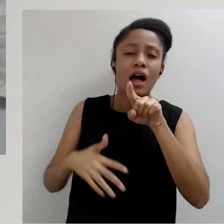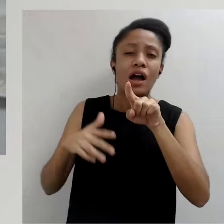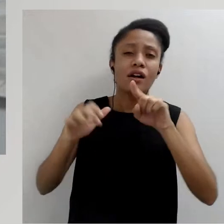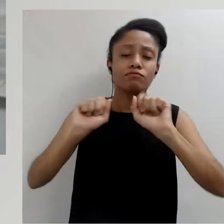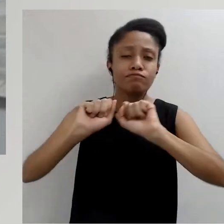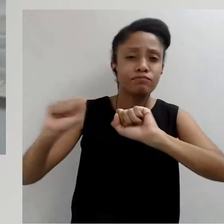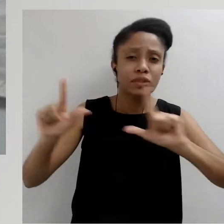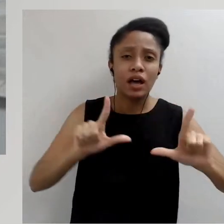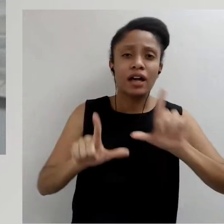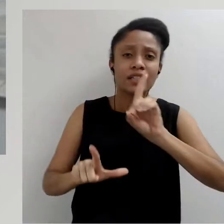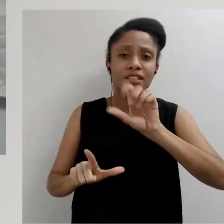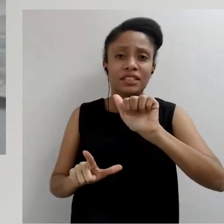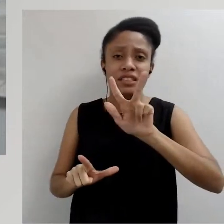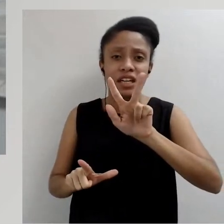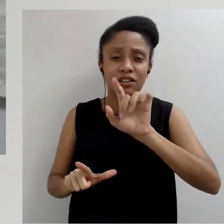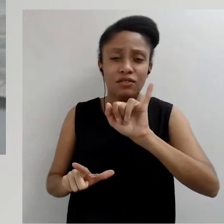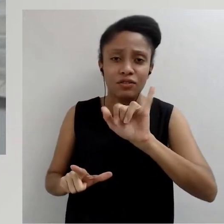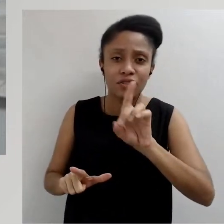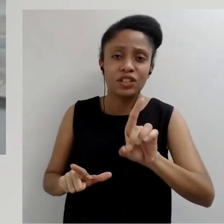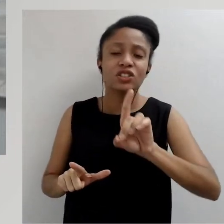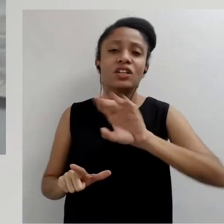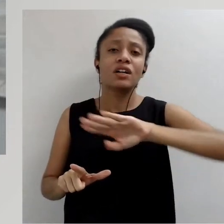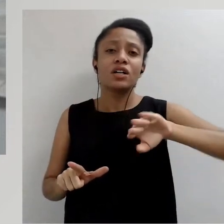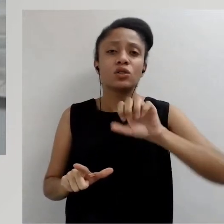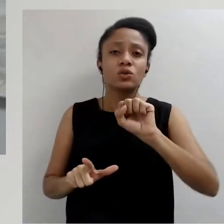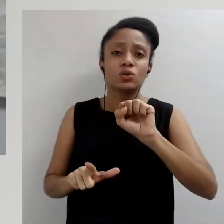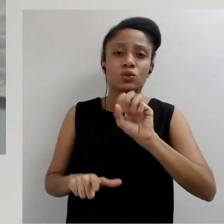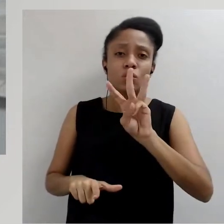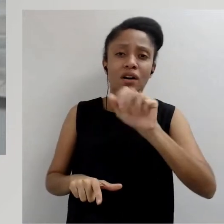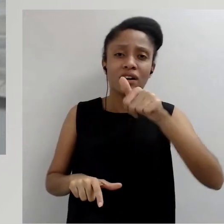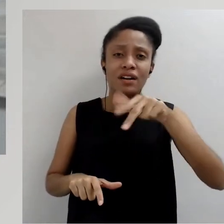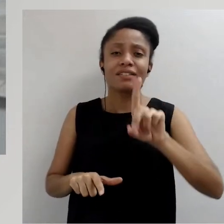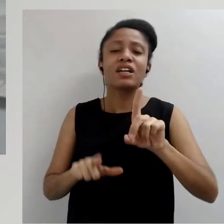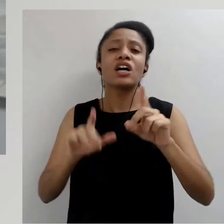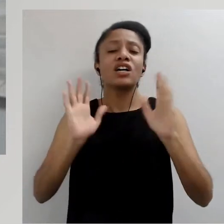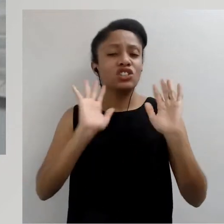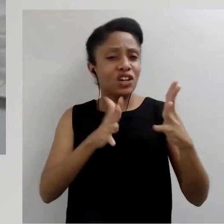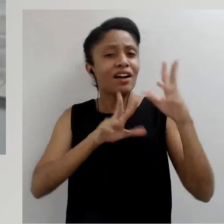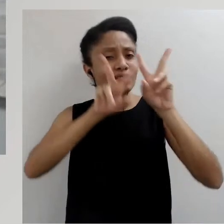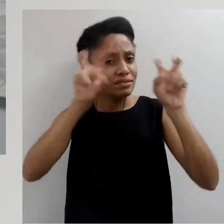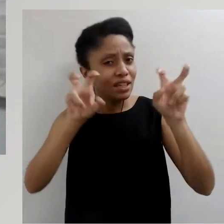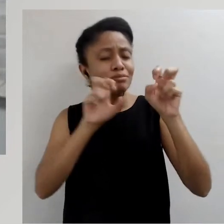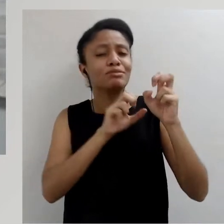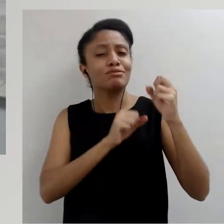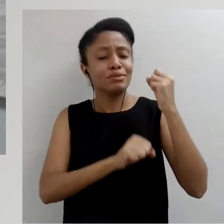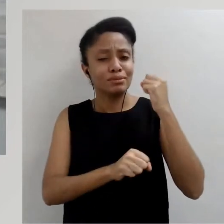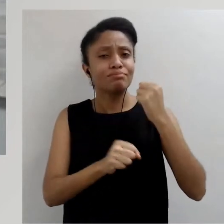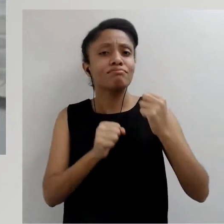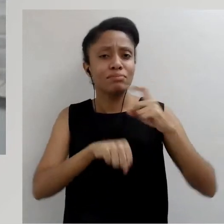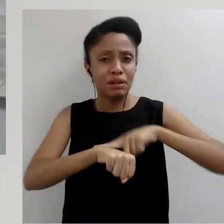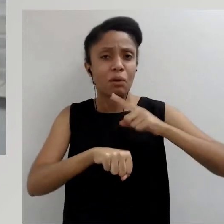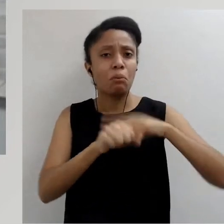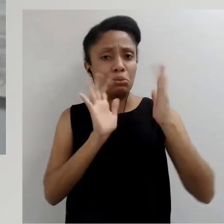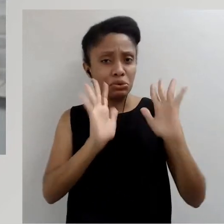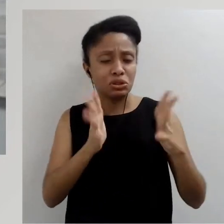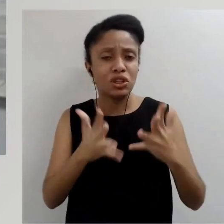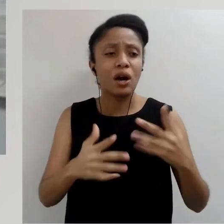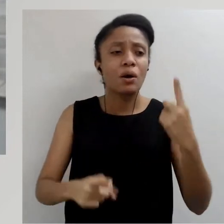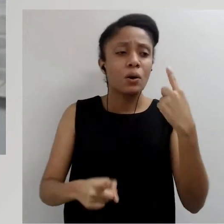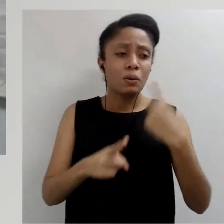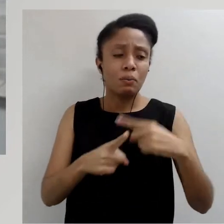David's presentation, that is what he shows today, this is what we've been discussing for a long time, the importance